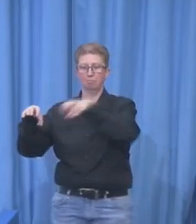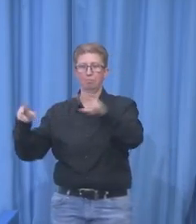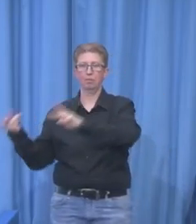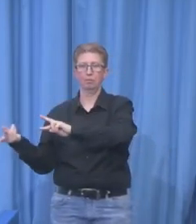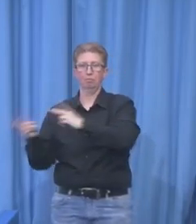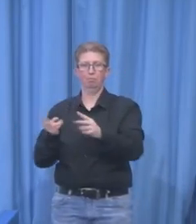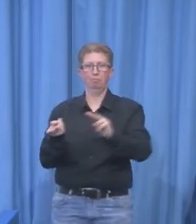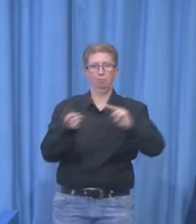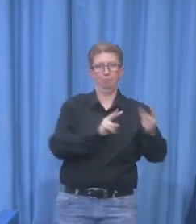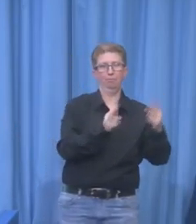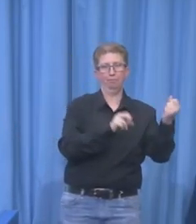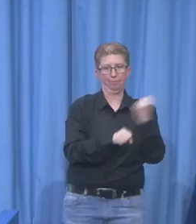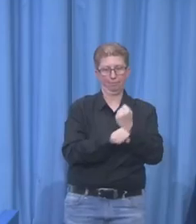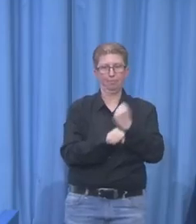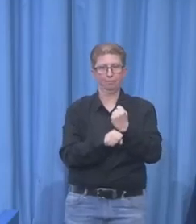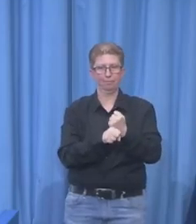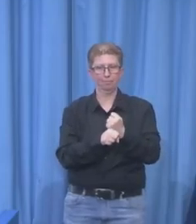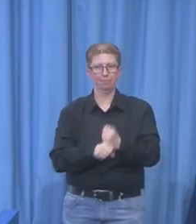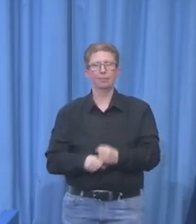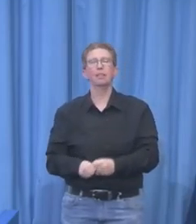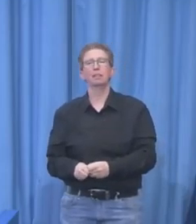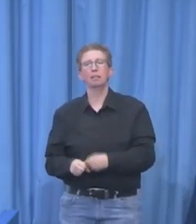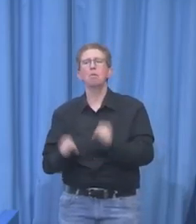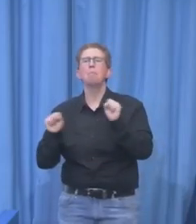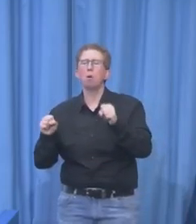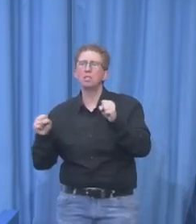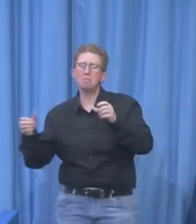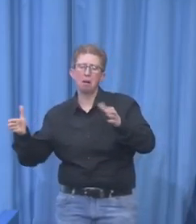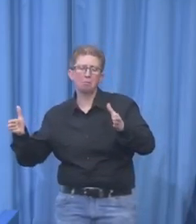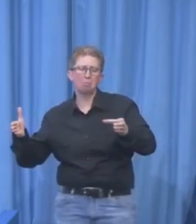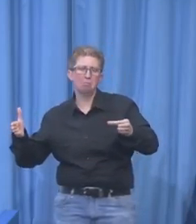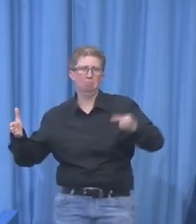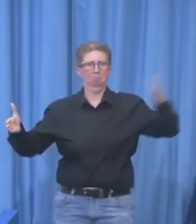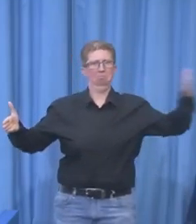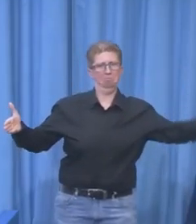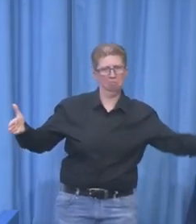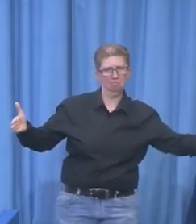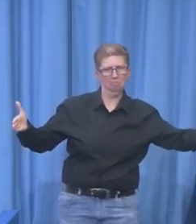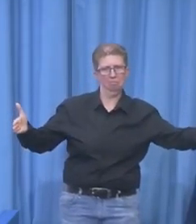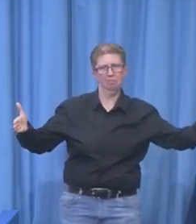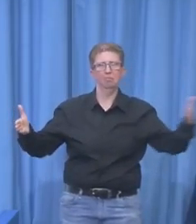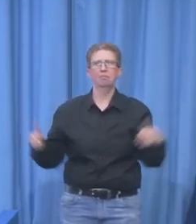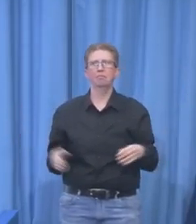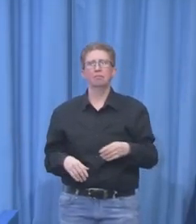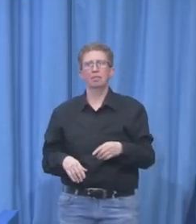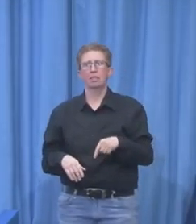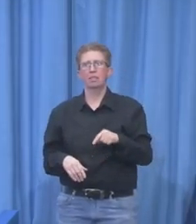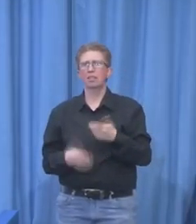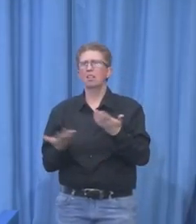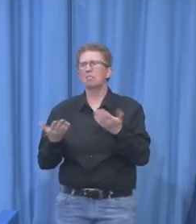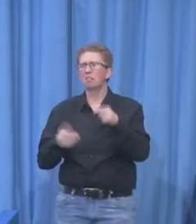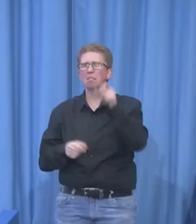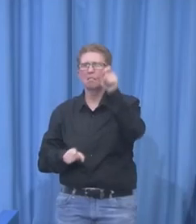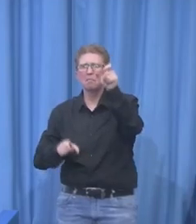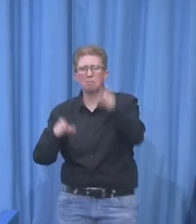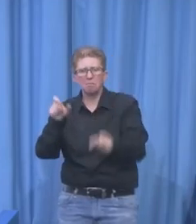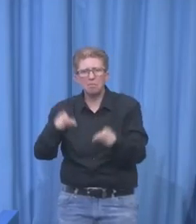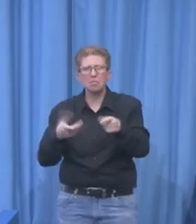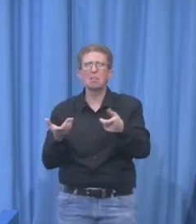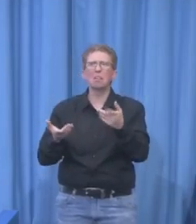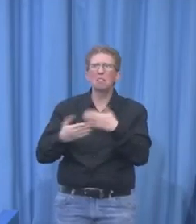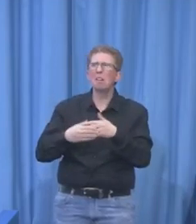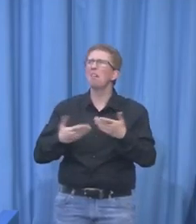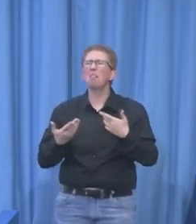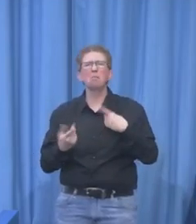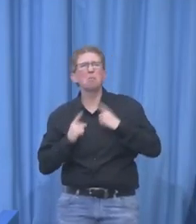now. Also, if somebody's bored, if it's not challenging enough for them, we've situations now where people